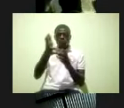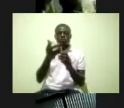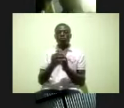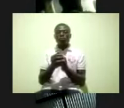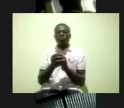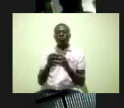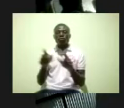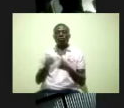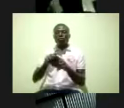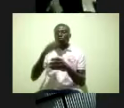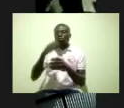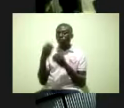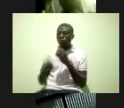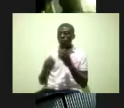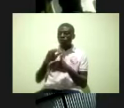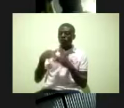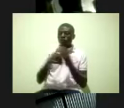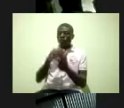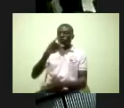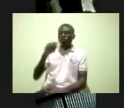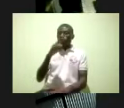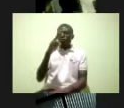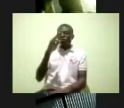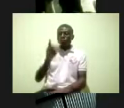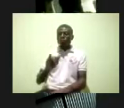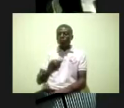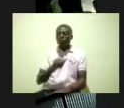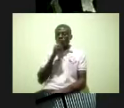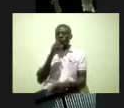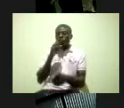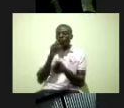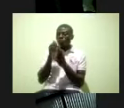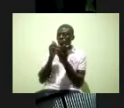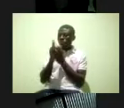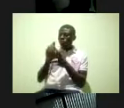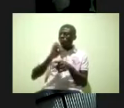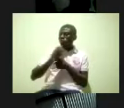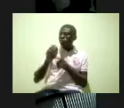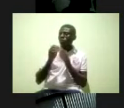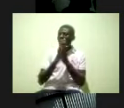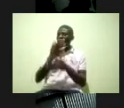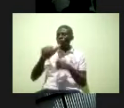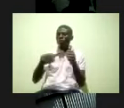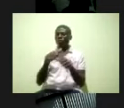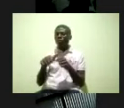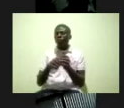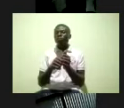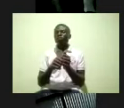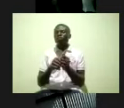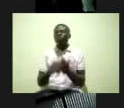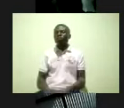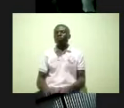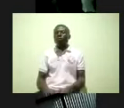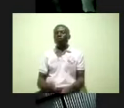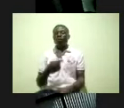the end of July. So please don't email me asking again. Aside that, I think